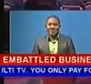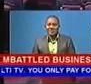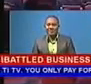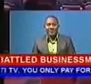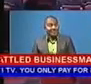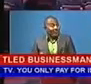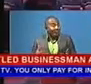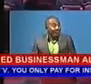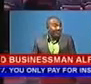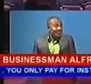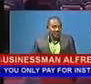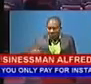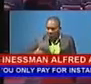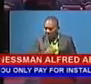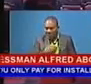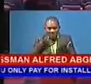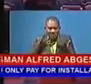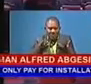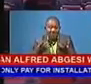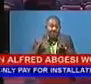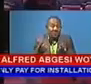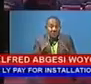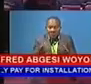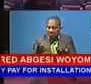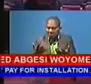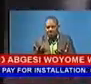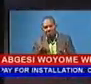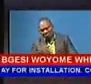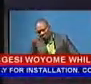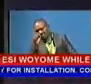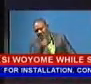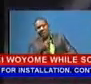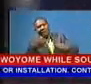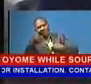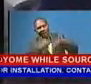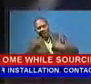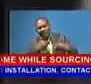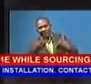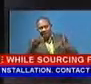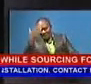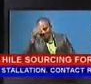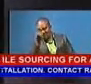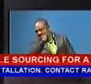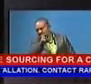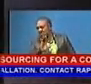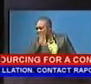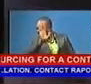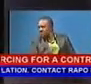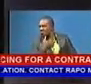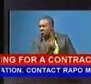In this instance, we are seeking to clarify an issue that goes to the credibility of the